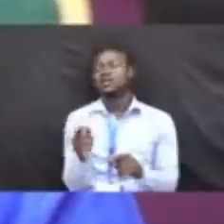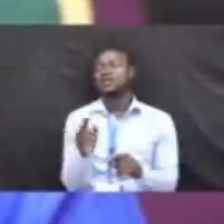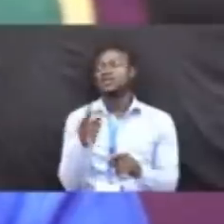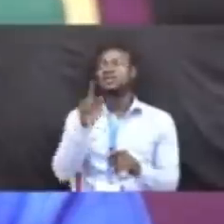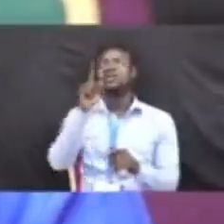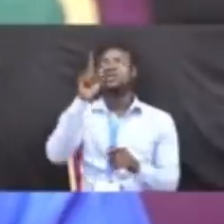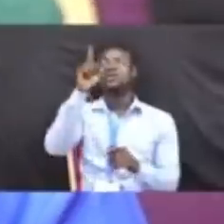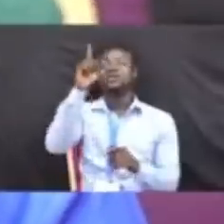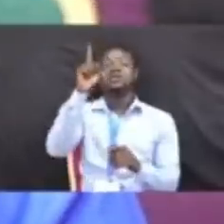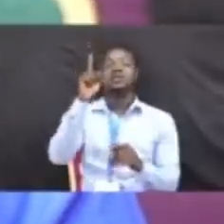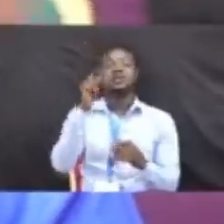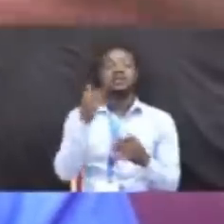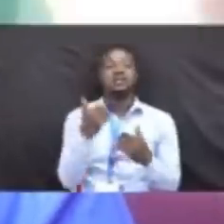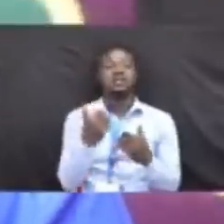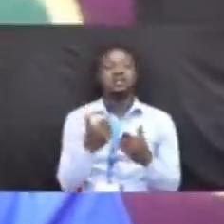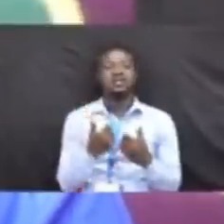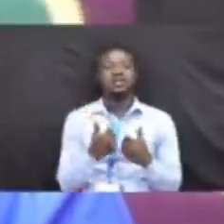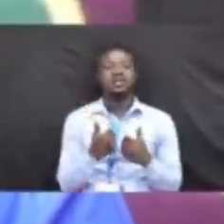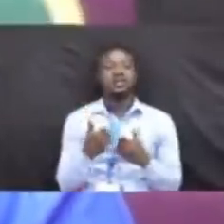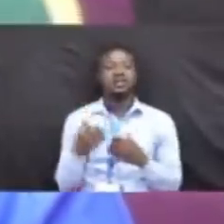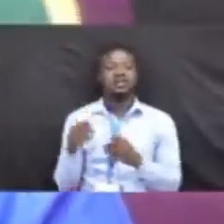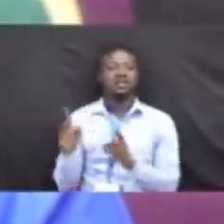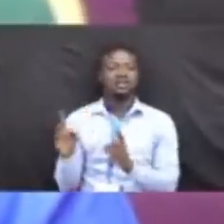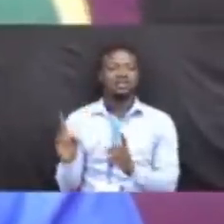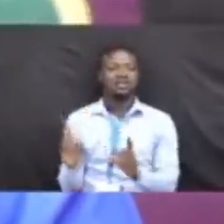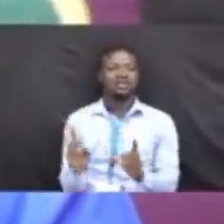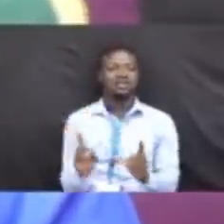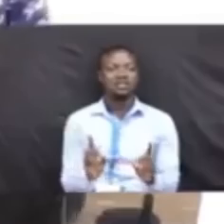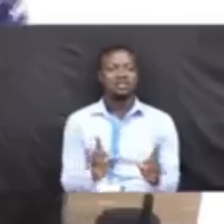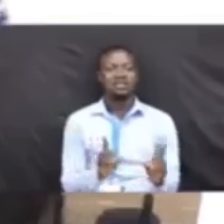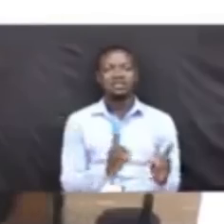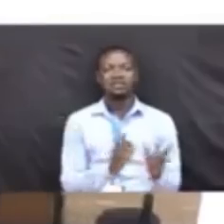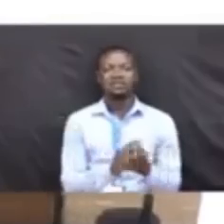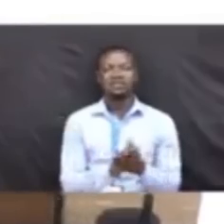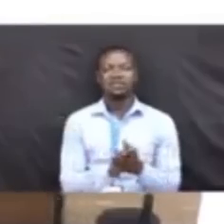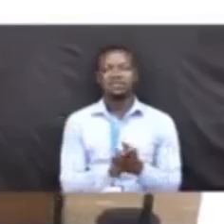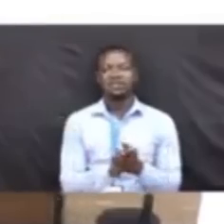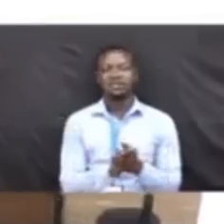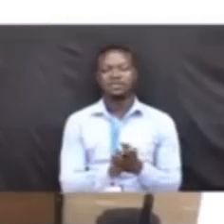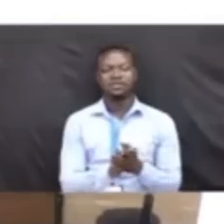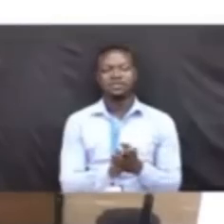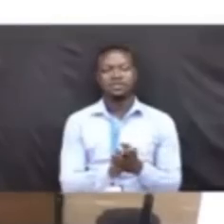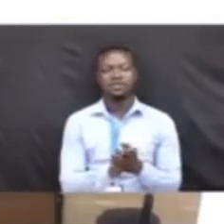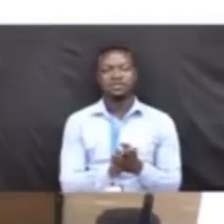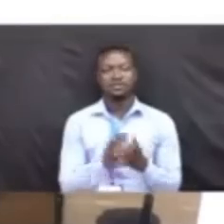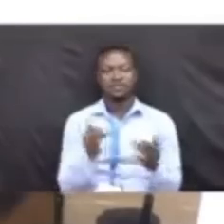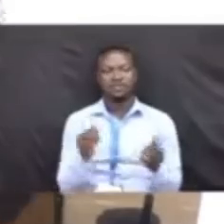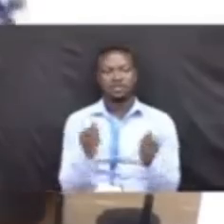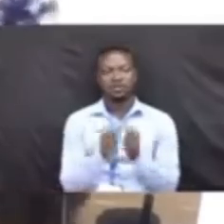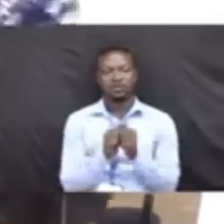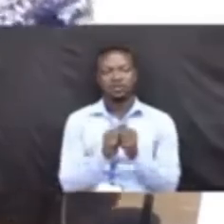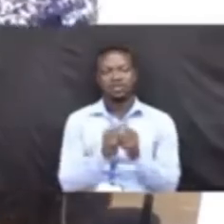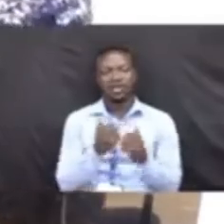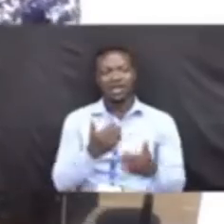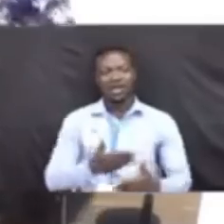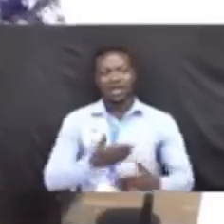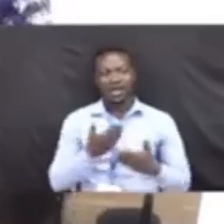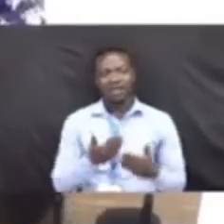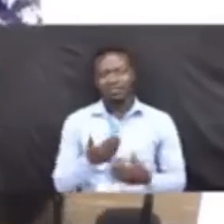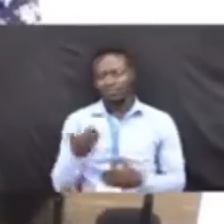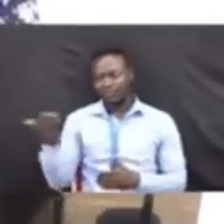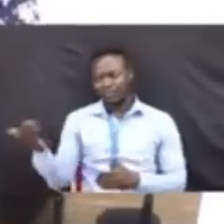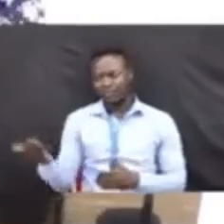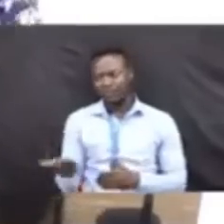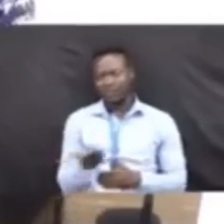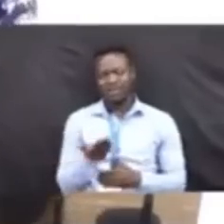Maminye bura, umetu miya semo suo, ama wana